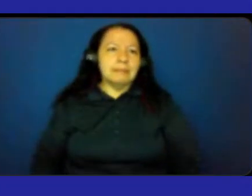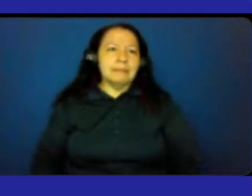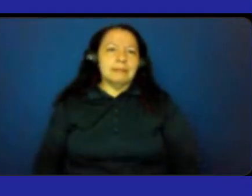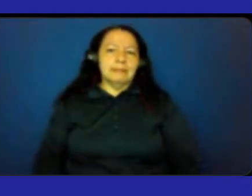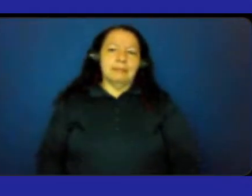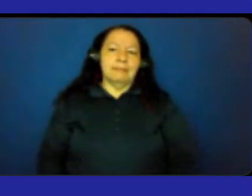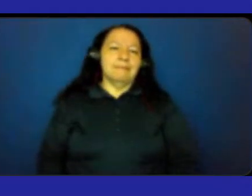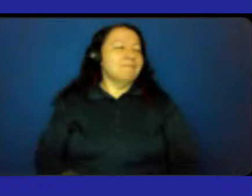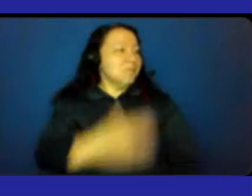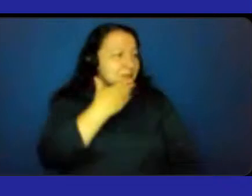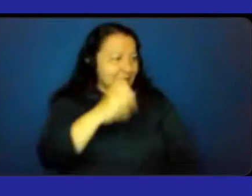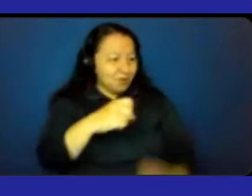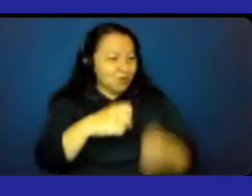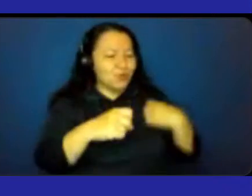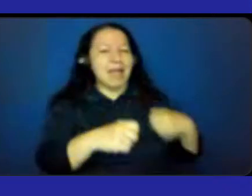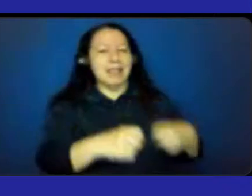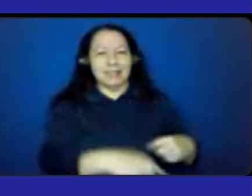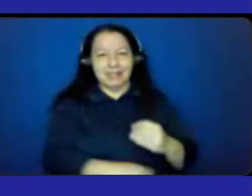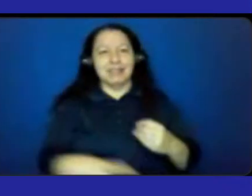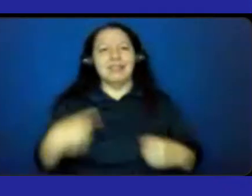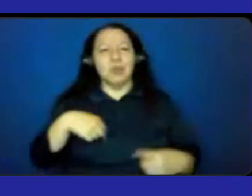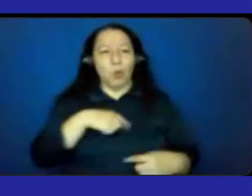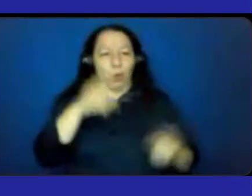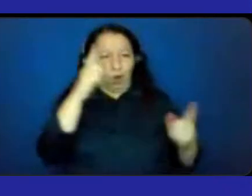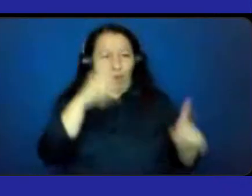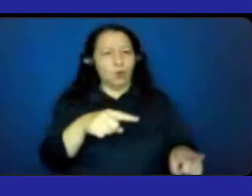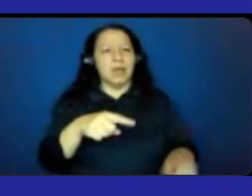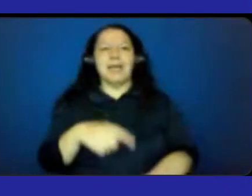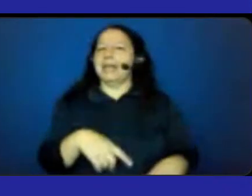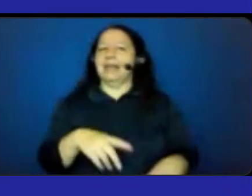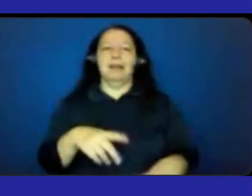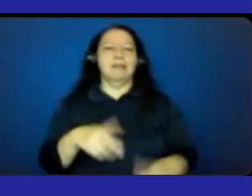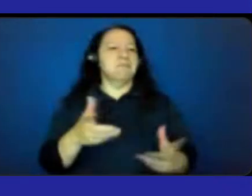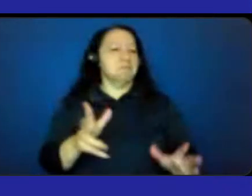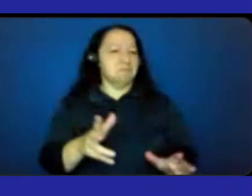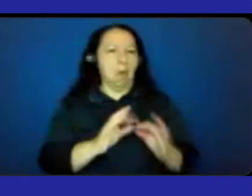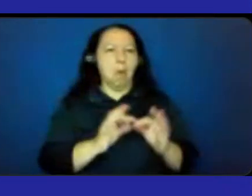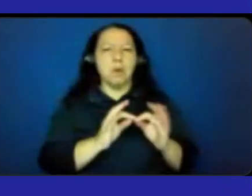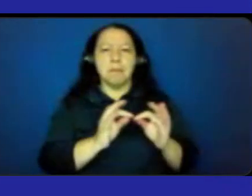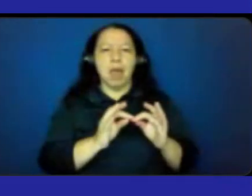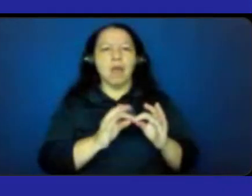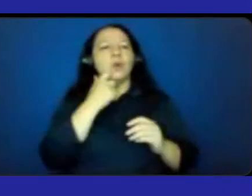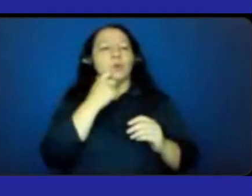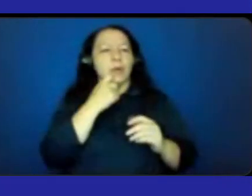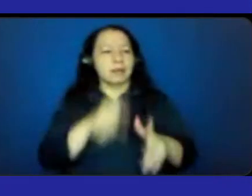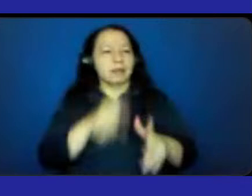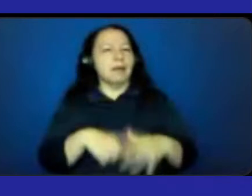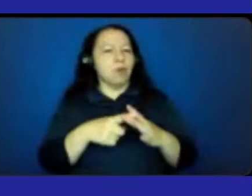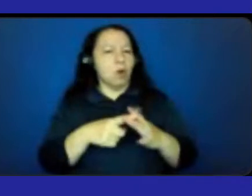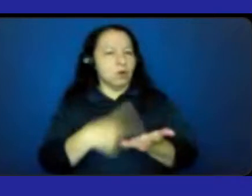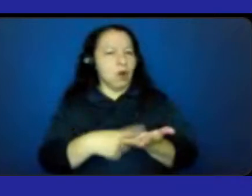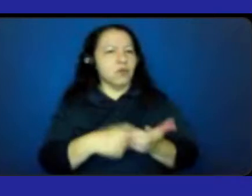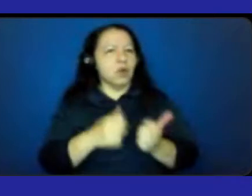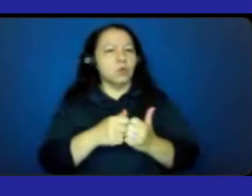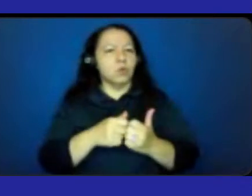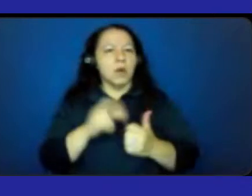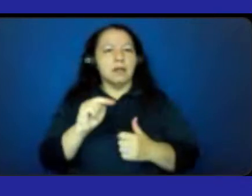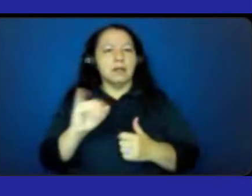Thank you. Yes, we agree, and we are, as I mentioned, we've recently opened conversations with Nilag's leadership team about